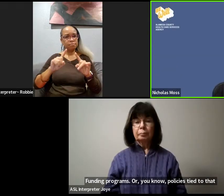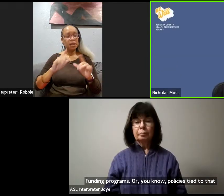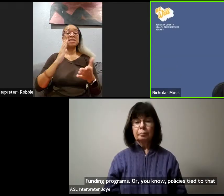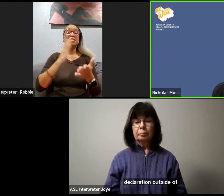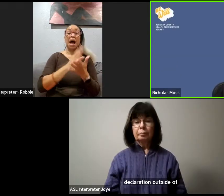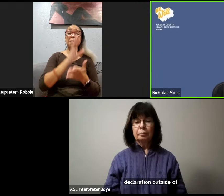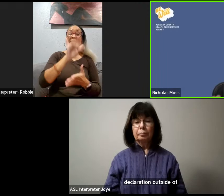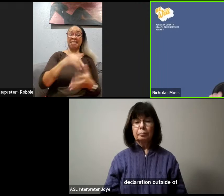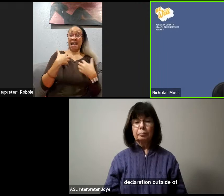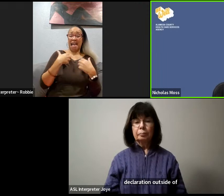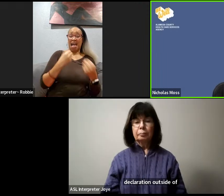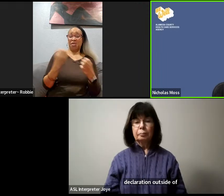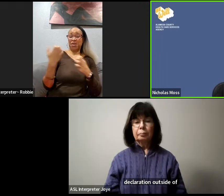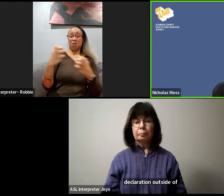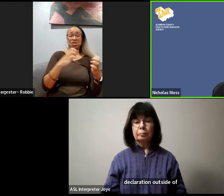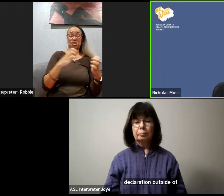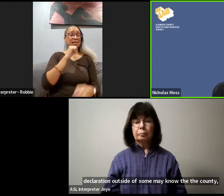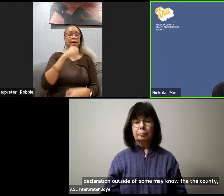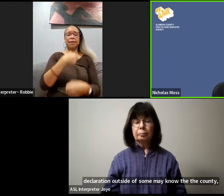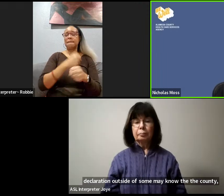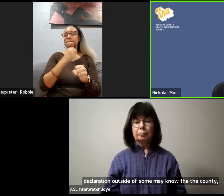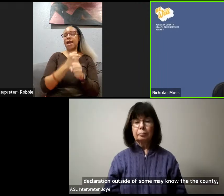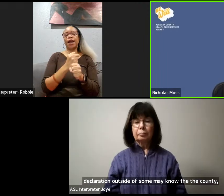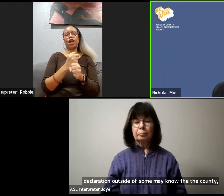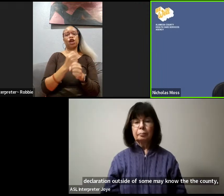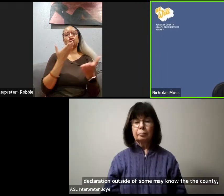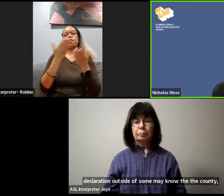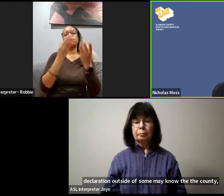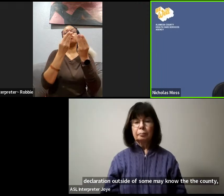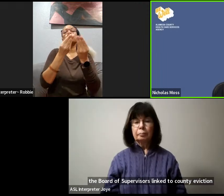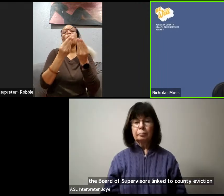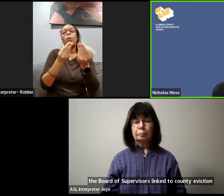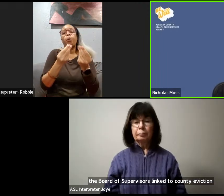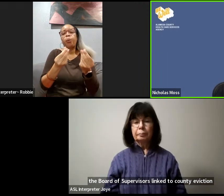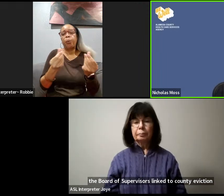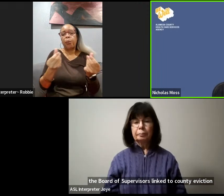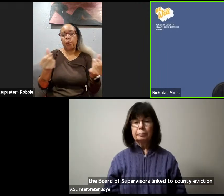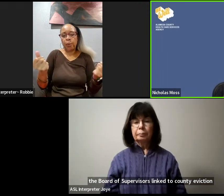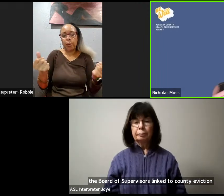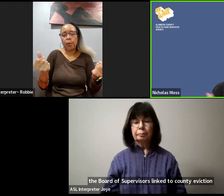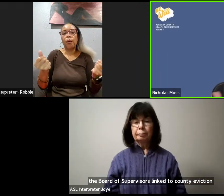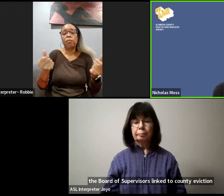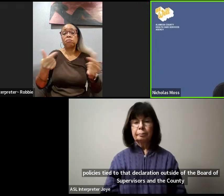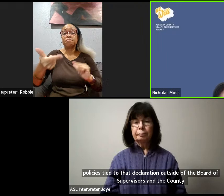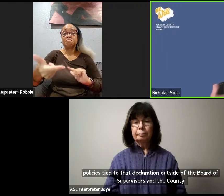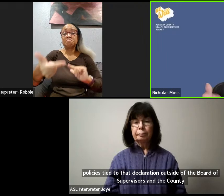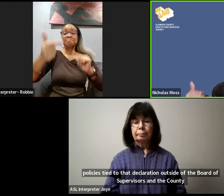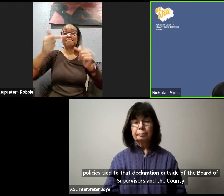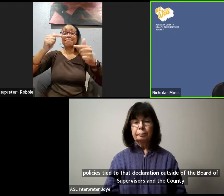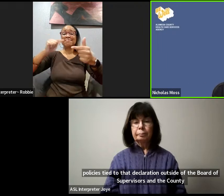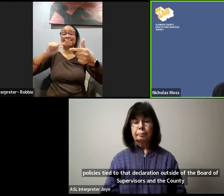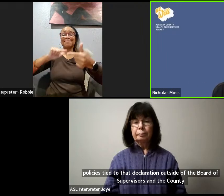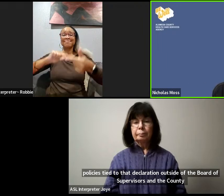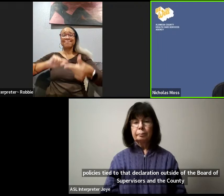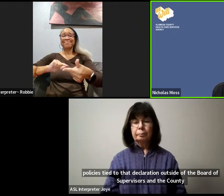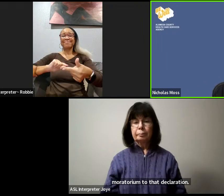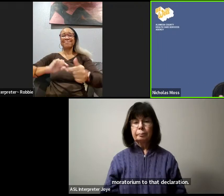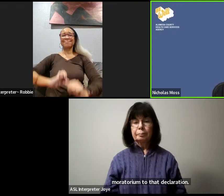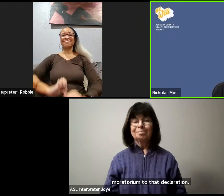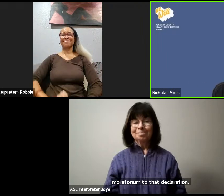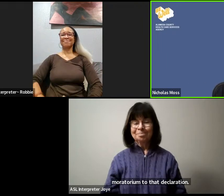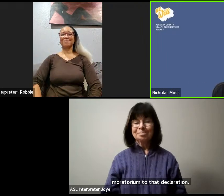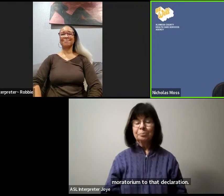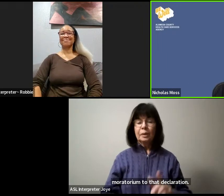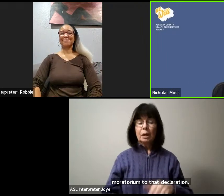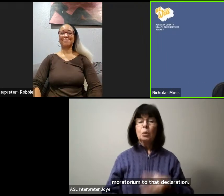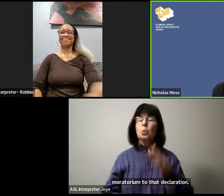emergency doesn't make any services go away by itself. We know from the state various things are being dialed back over time. You